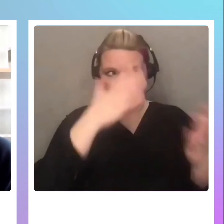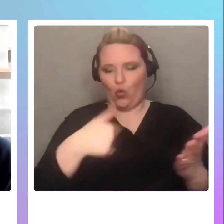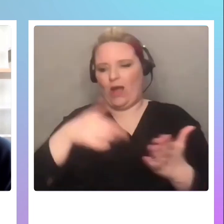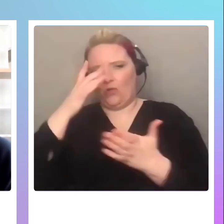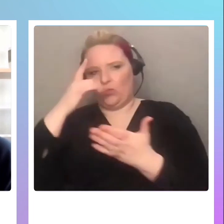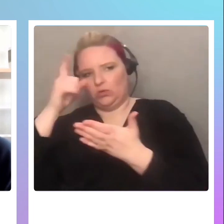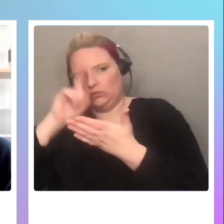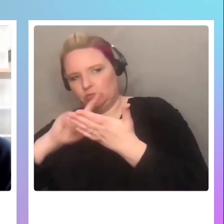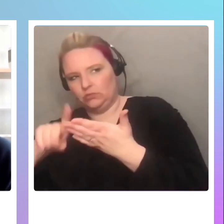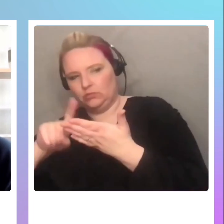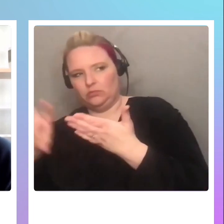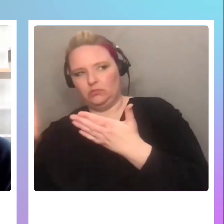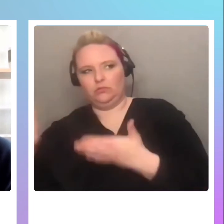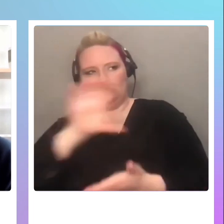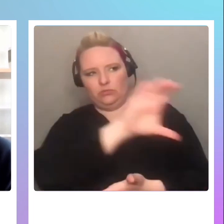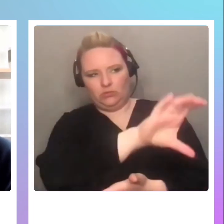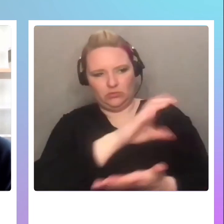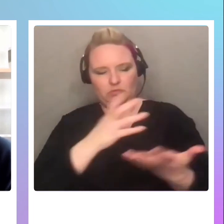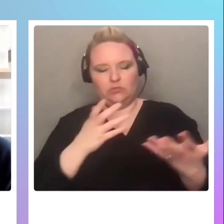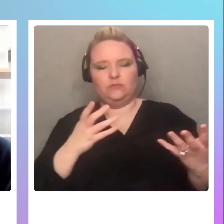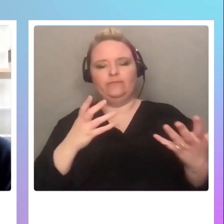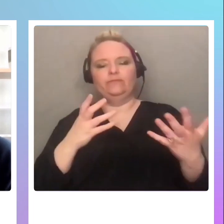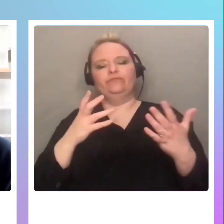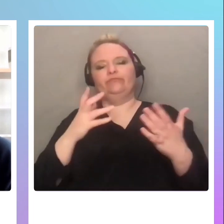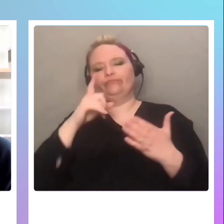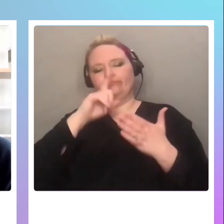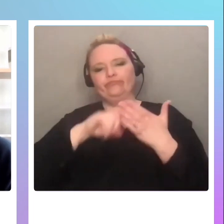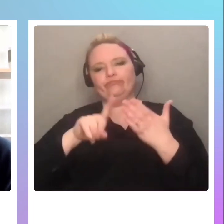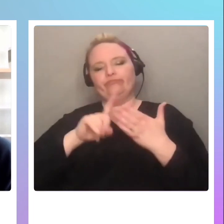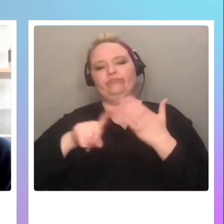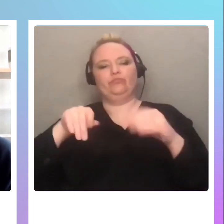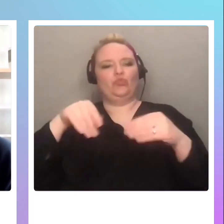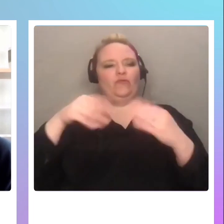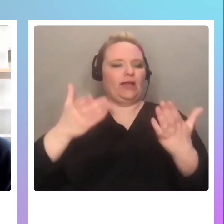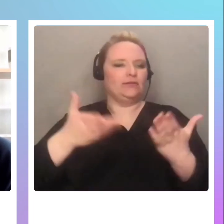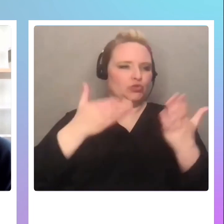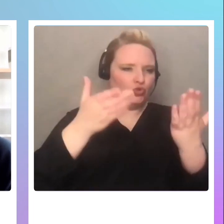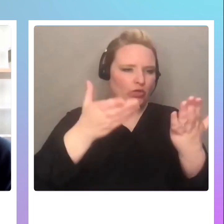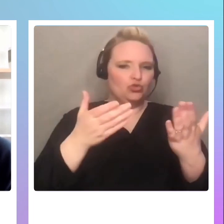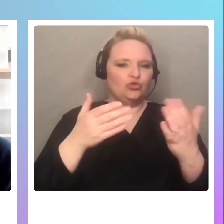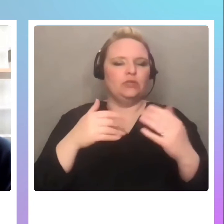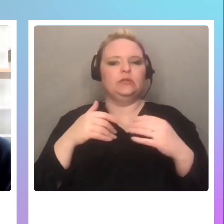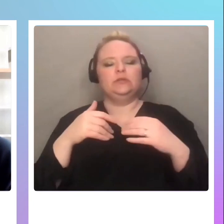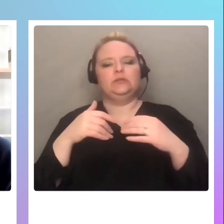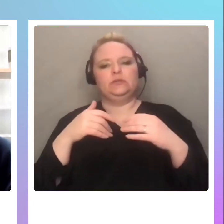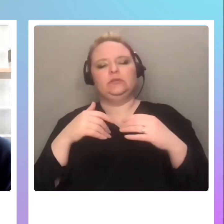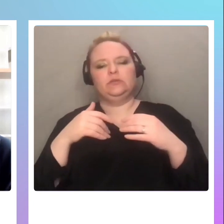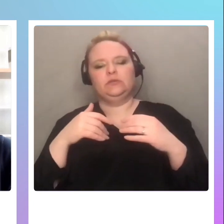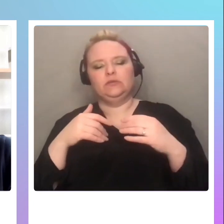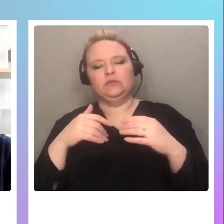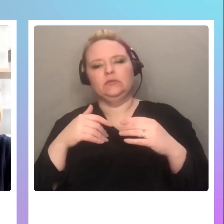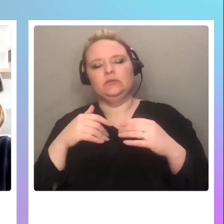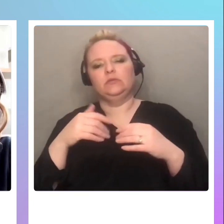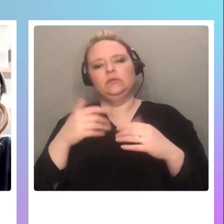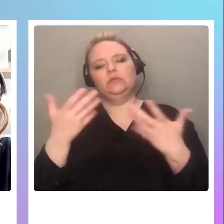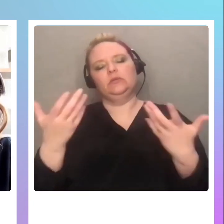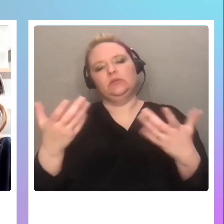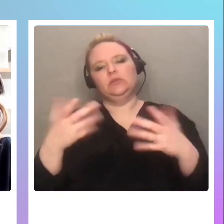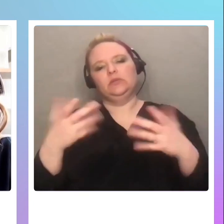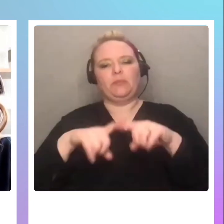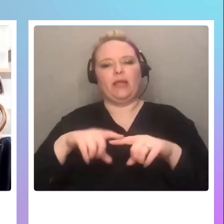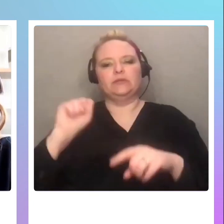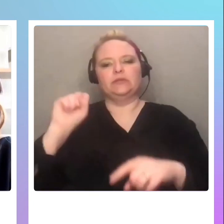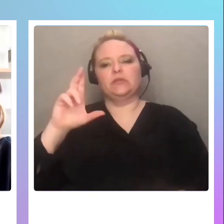and reviewing, just looking at kind of things and giving my suggestions. And that does, and depending on if it's Sketch,